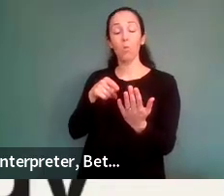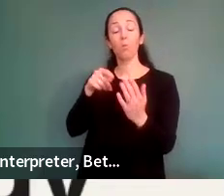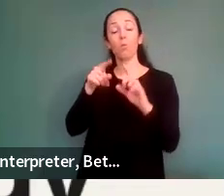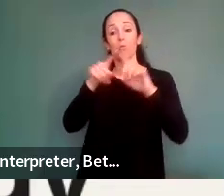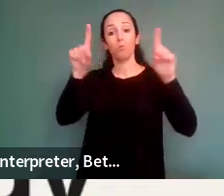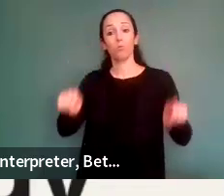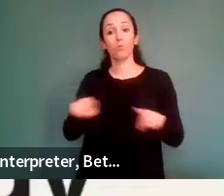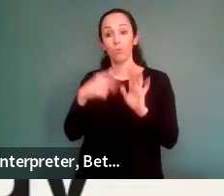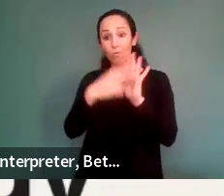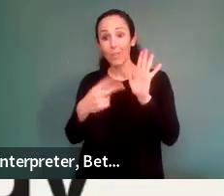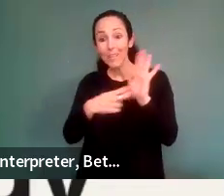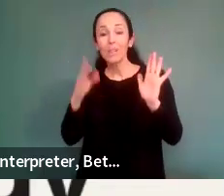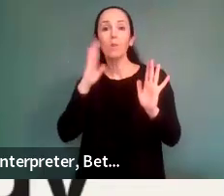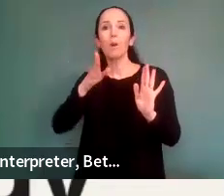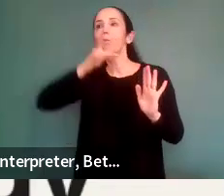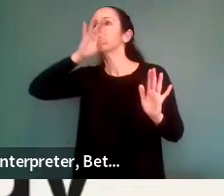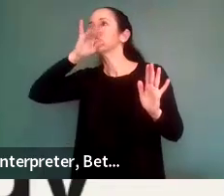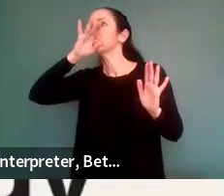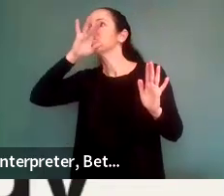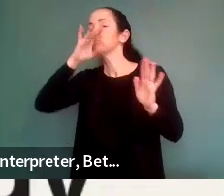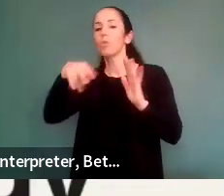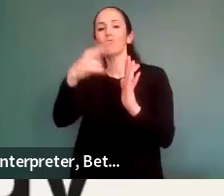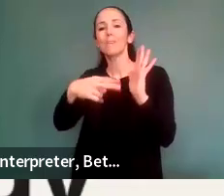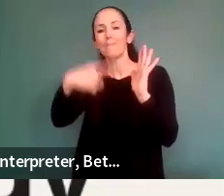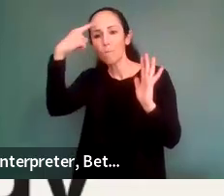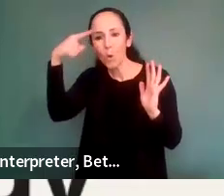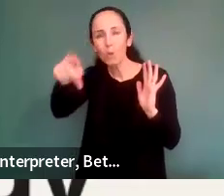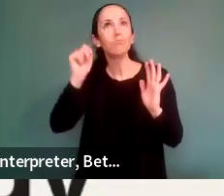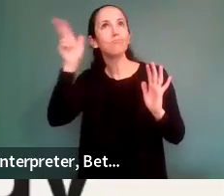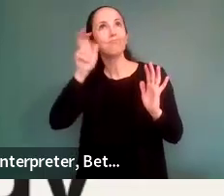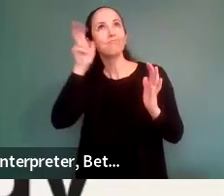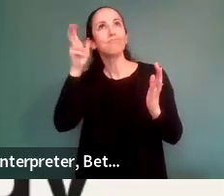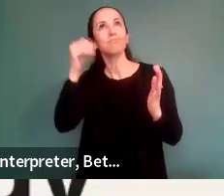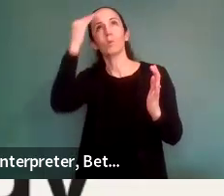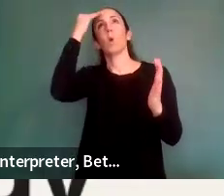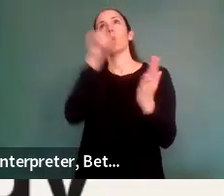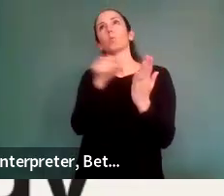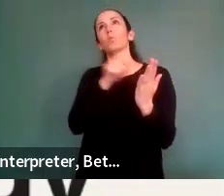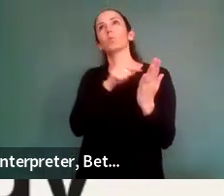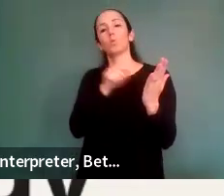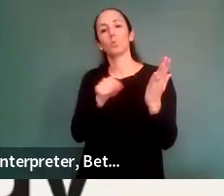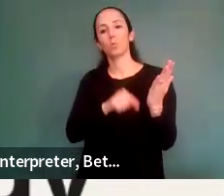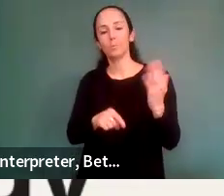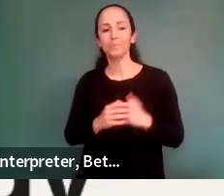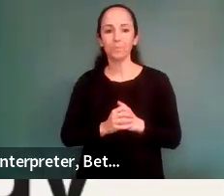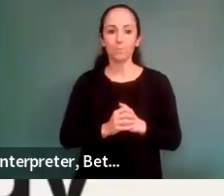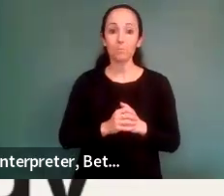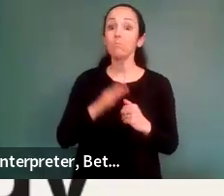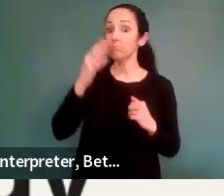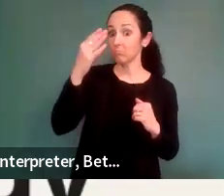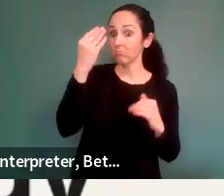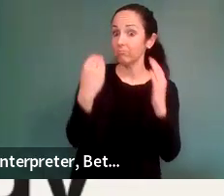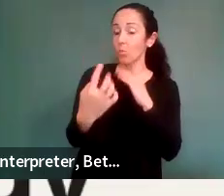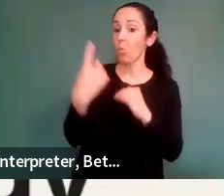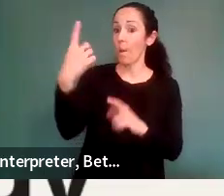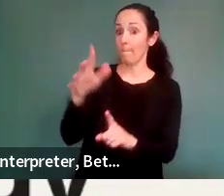screen. Some of the popular ones that are out there now, and this one is free,